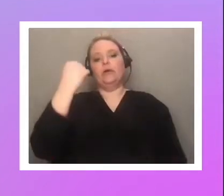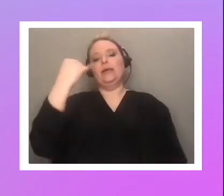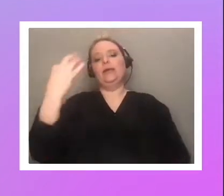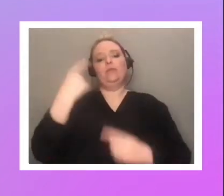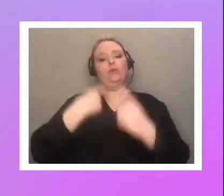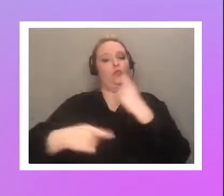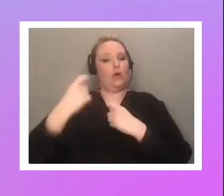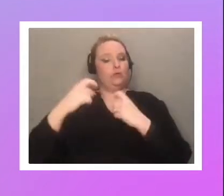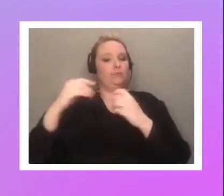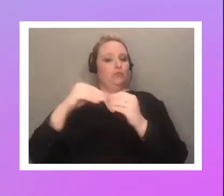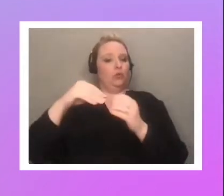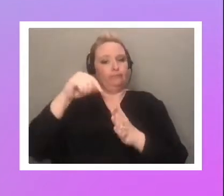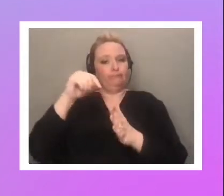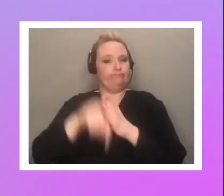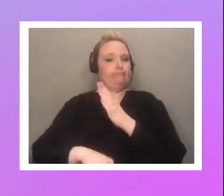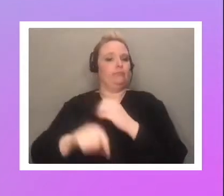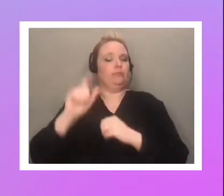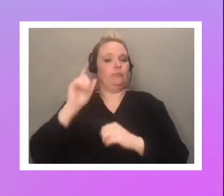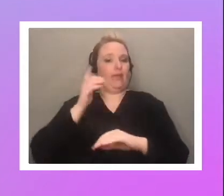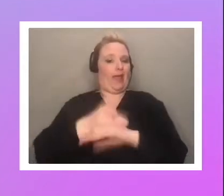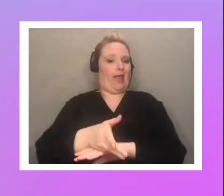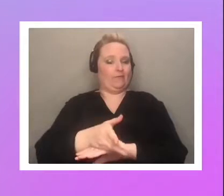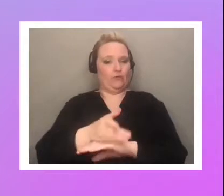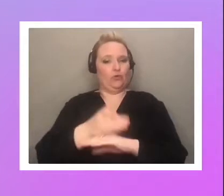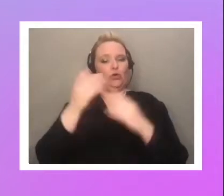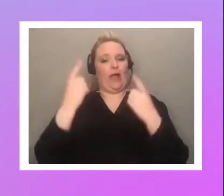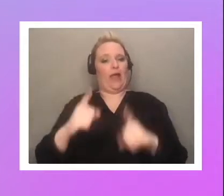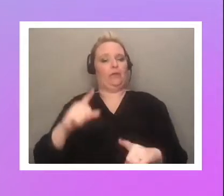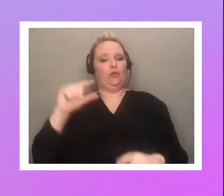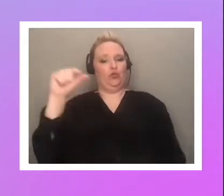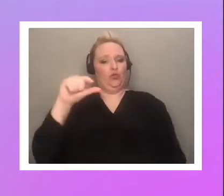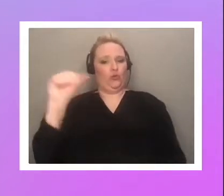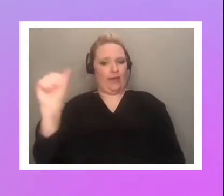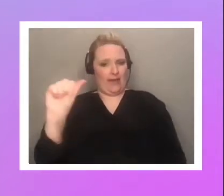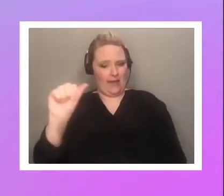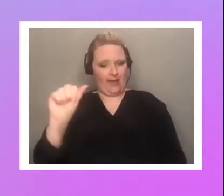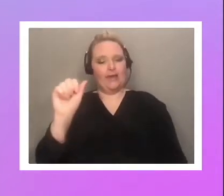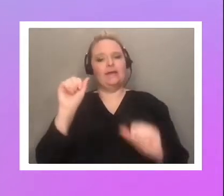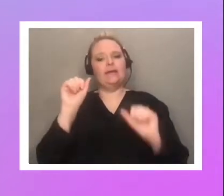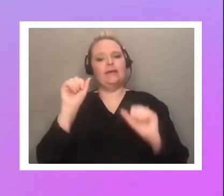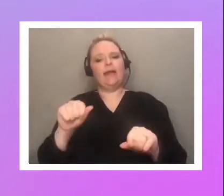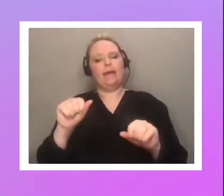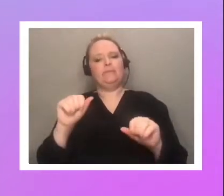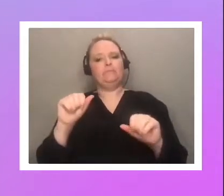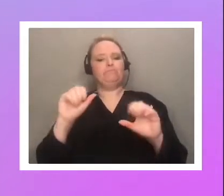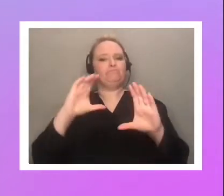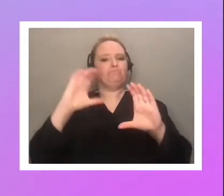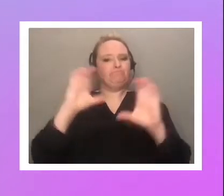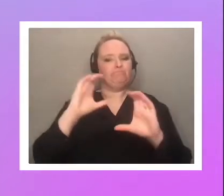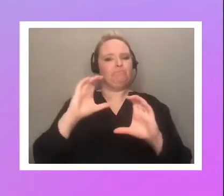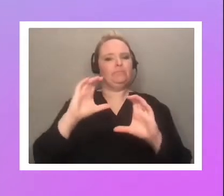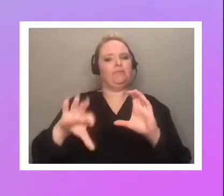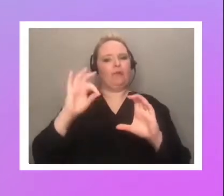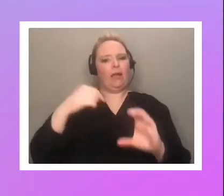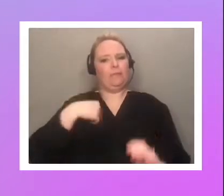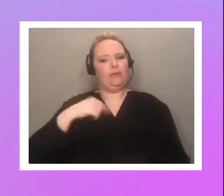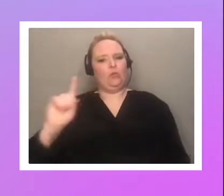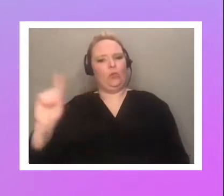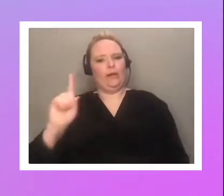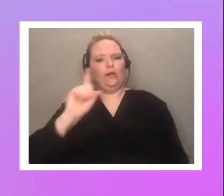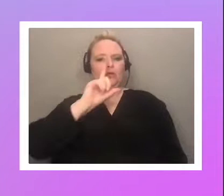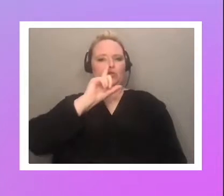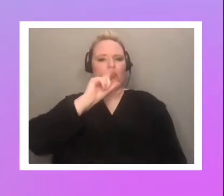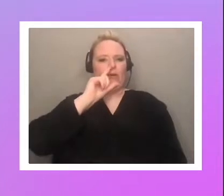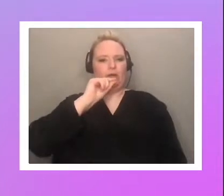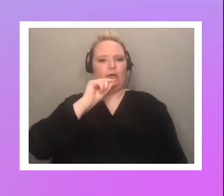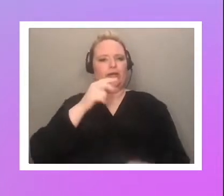more questions after the Q&A today, you can find me to ask those on Twitter. My